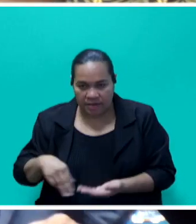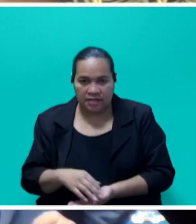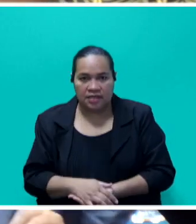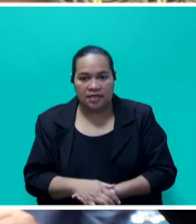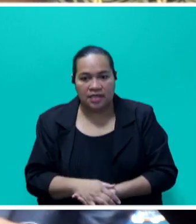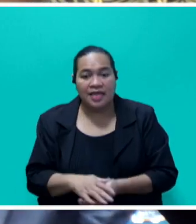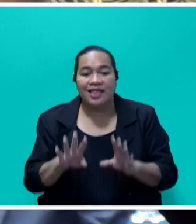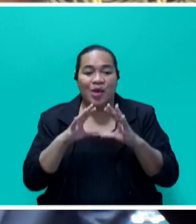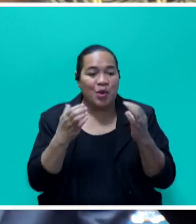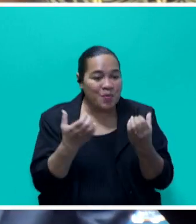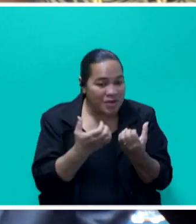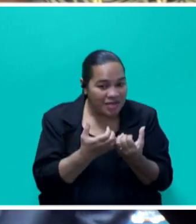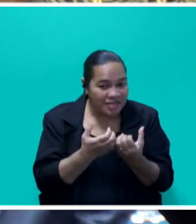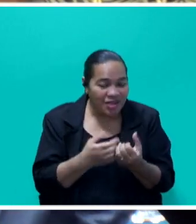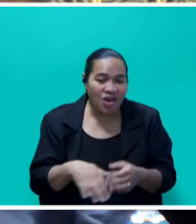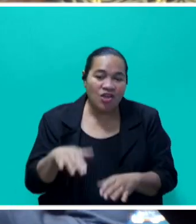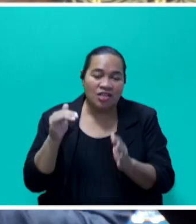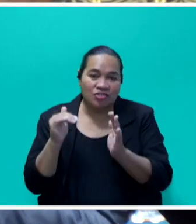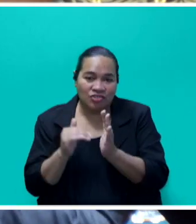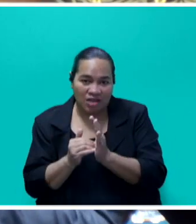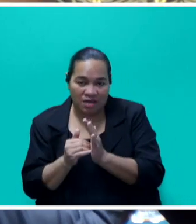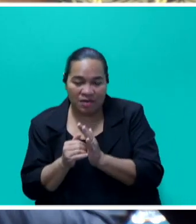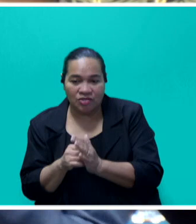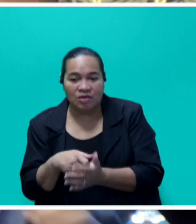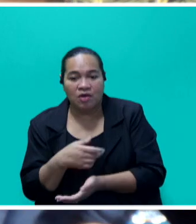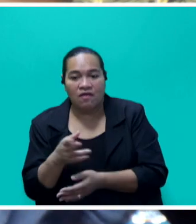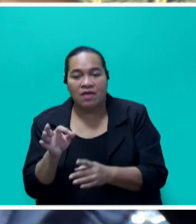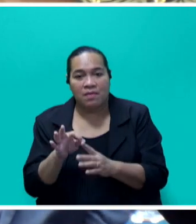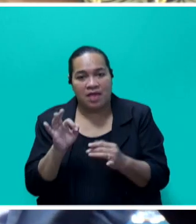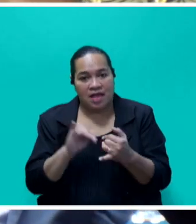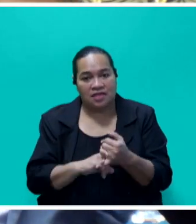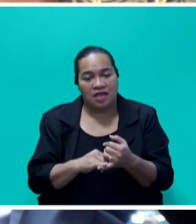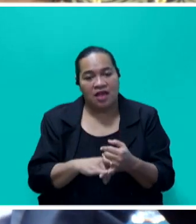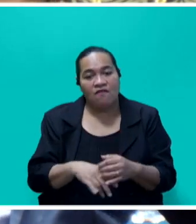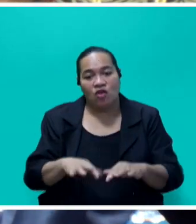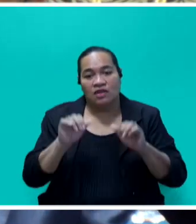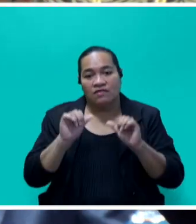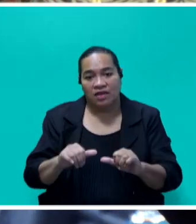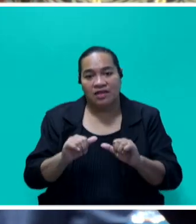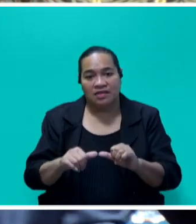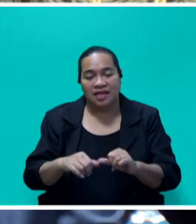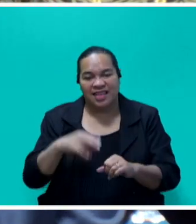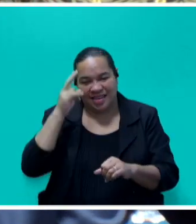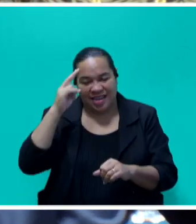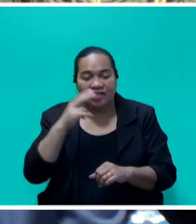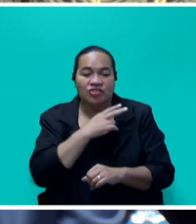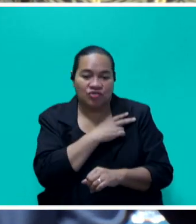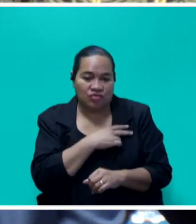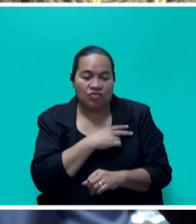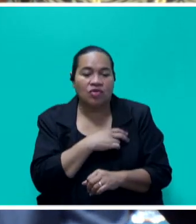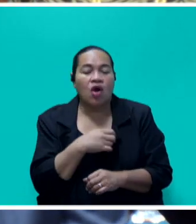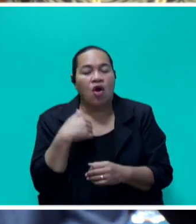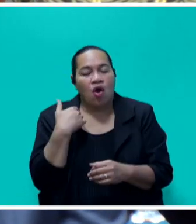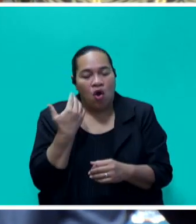the committee under the chairmanship of the Permanent Secretary for Defence and National Security and Policing is always willing to